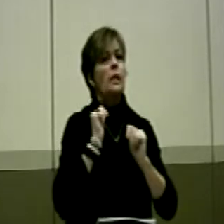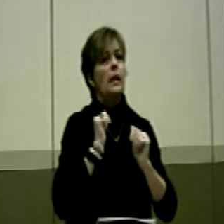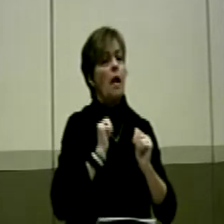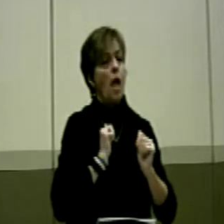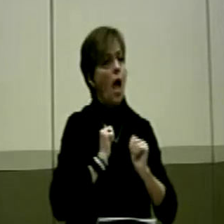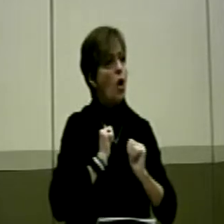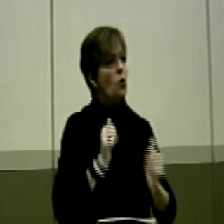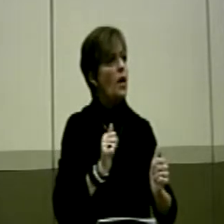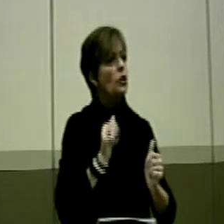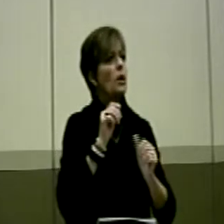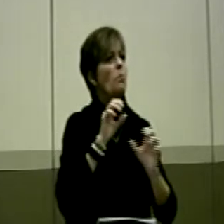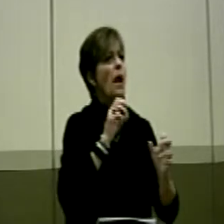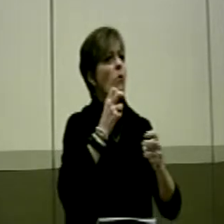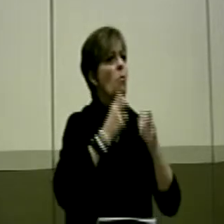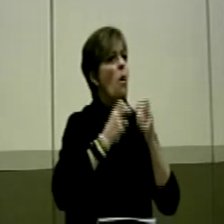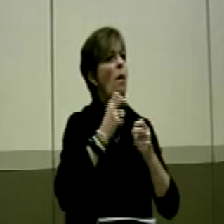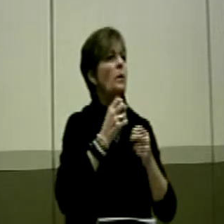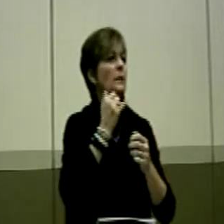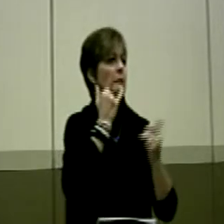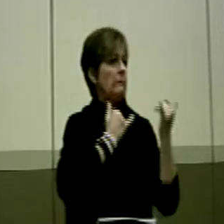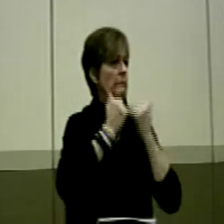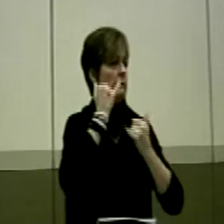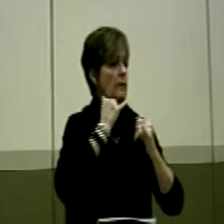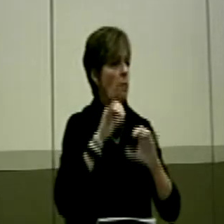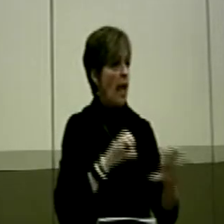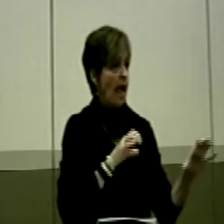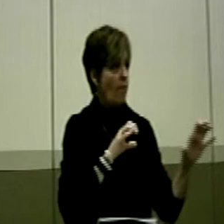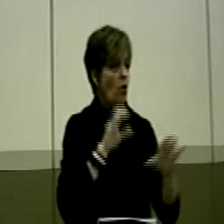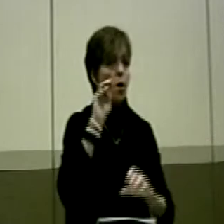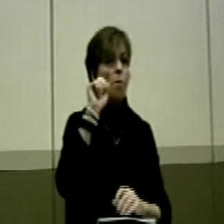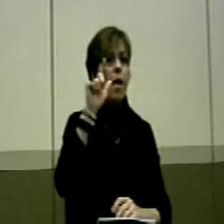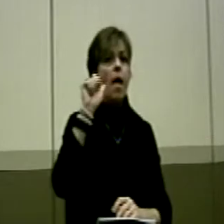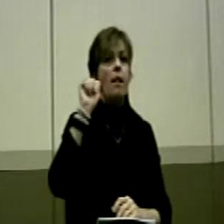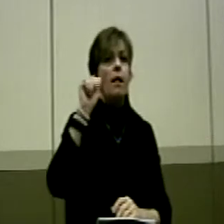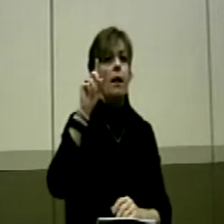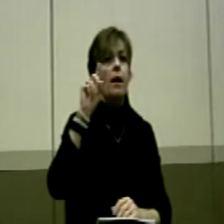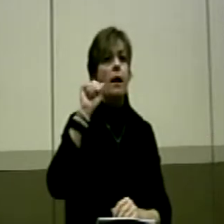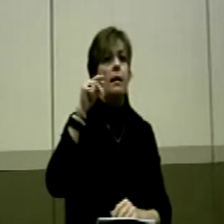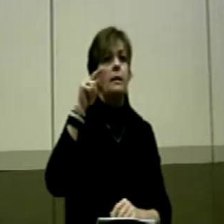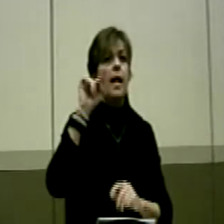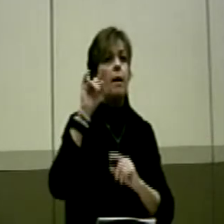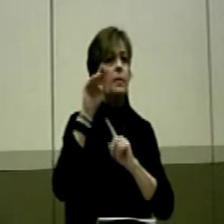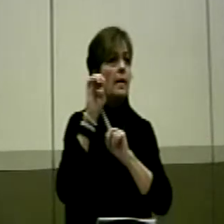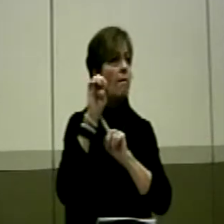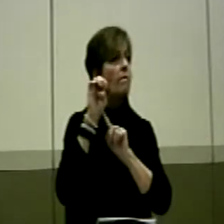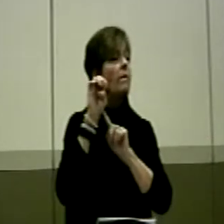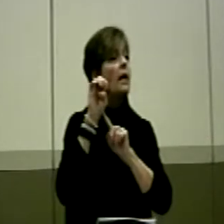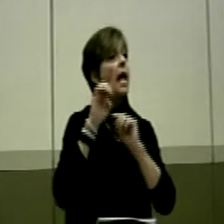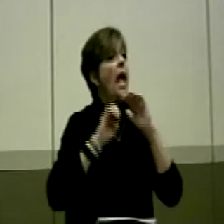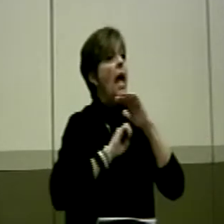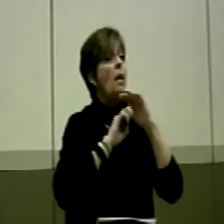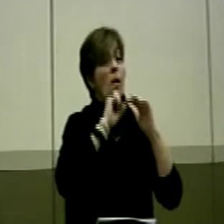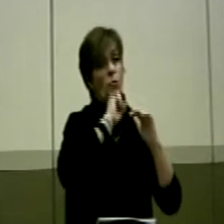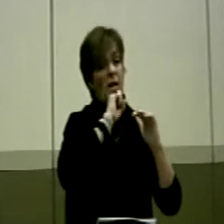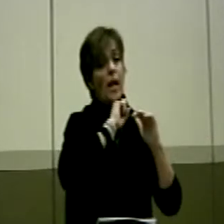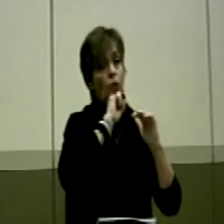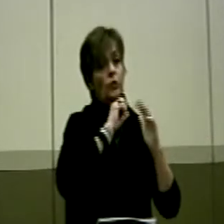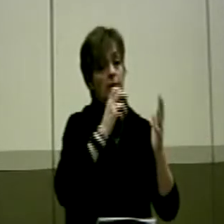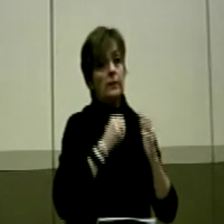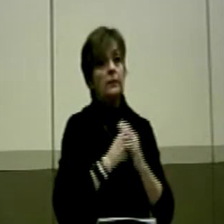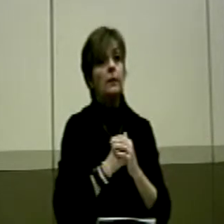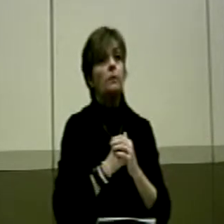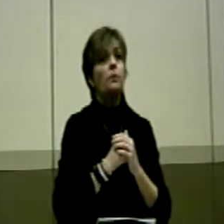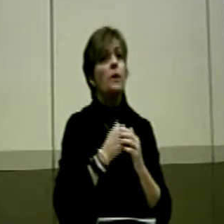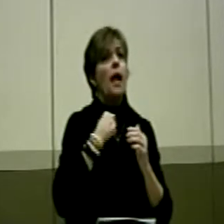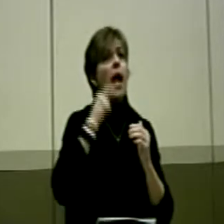in the elementary ages. I focus, a lot of my slides is going to focus on this one,